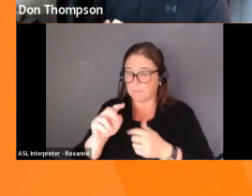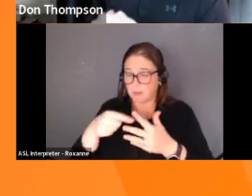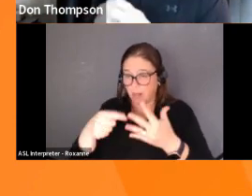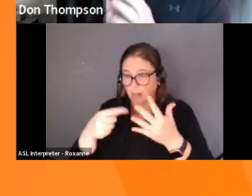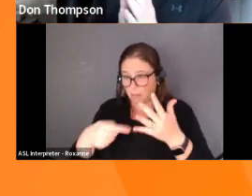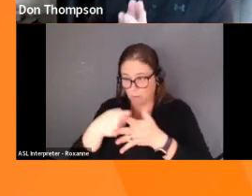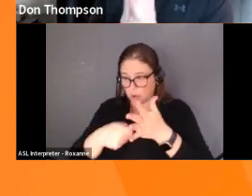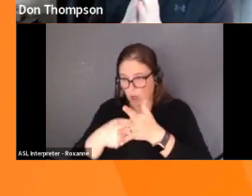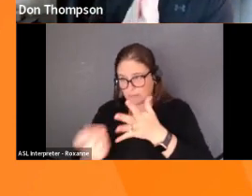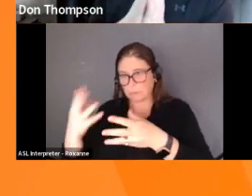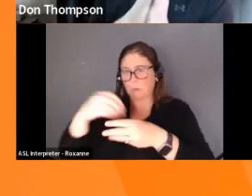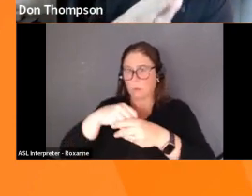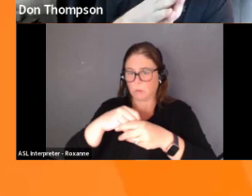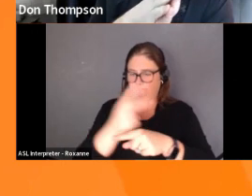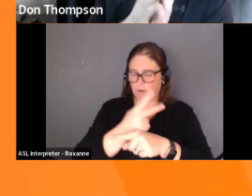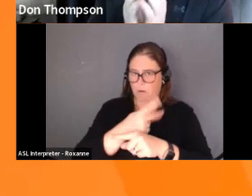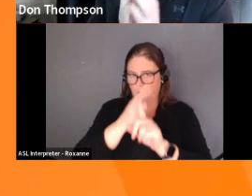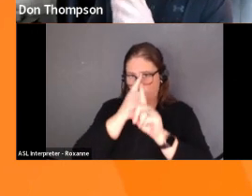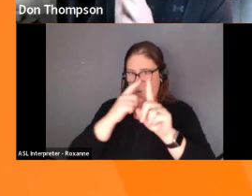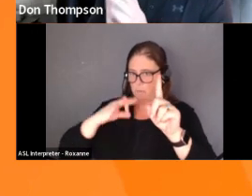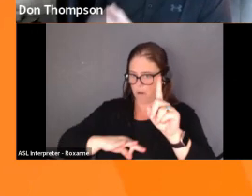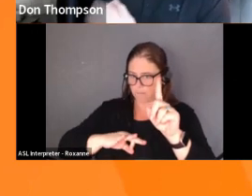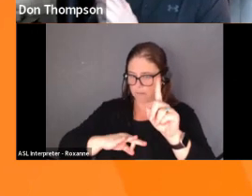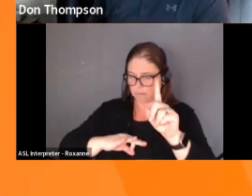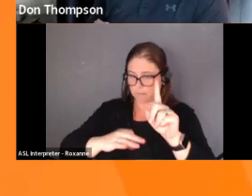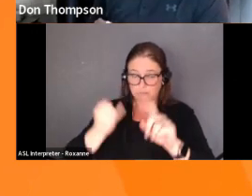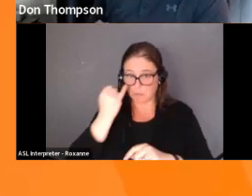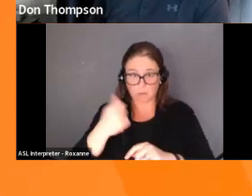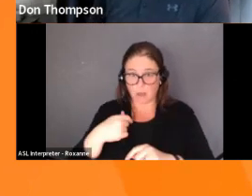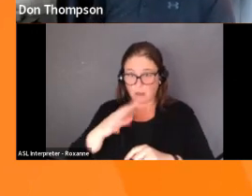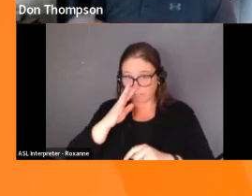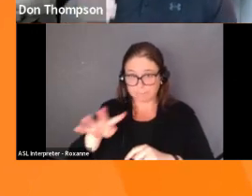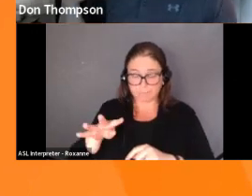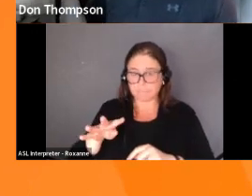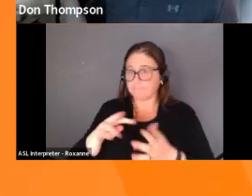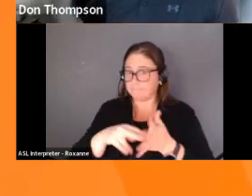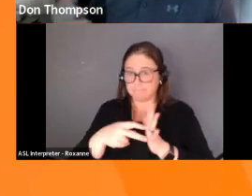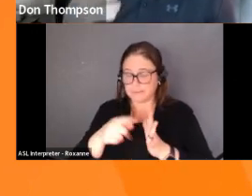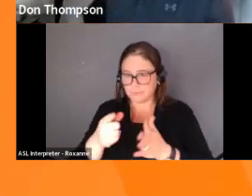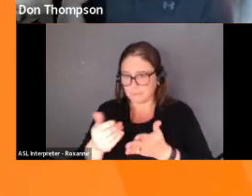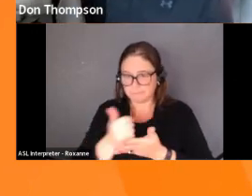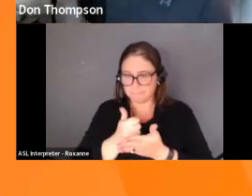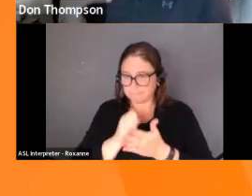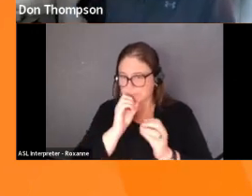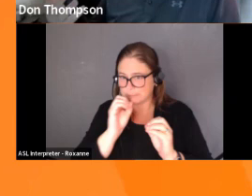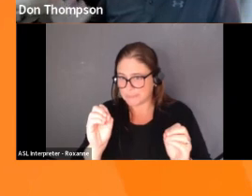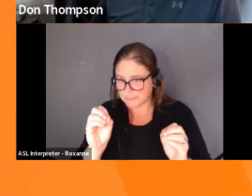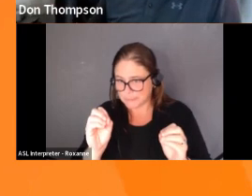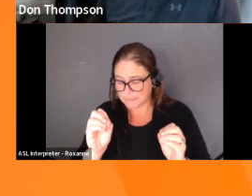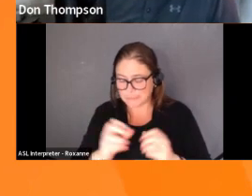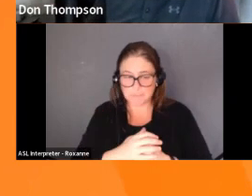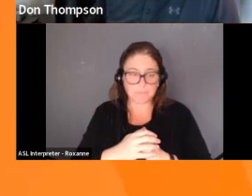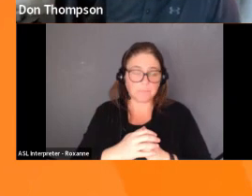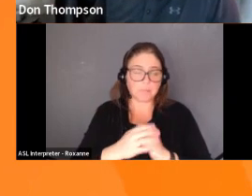model. Because if we don't take this into account, we're going to have a very bad month. Now, many of you may have heard,